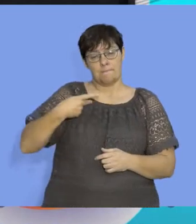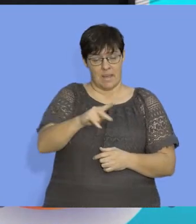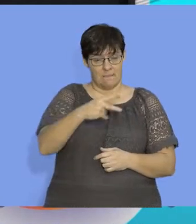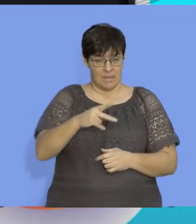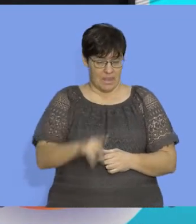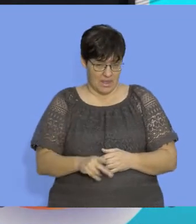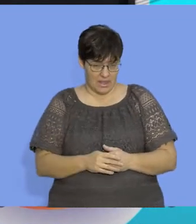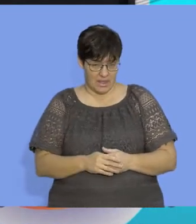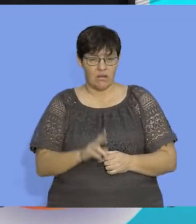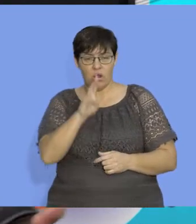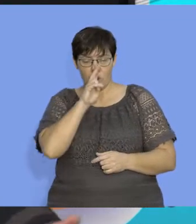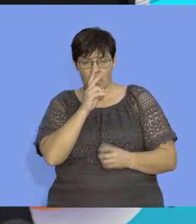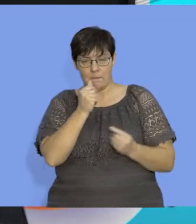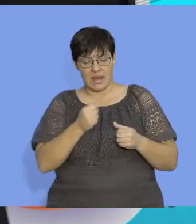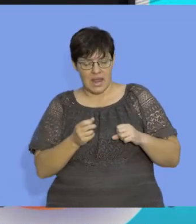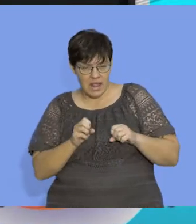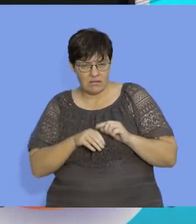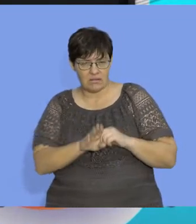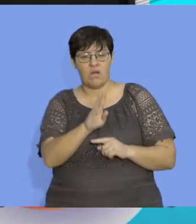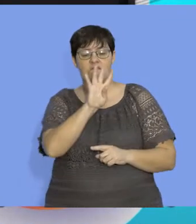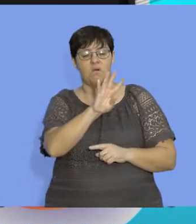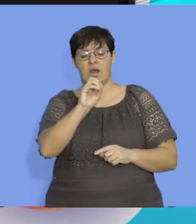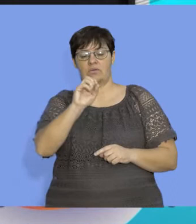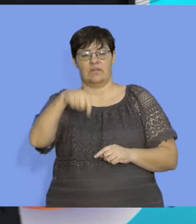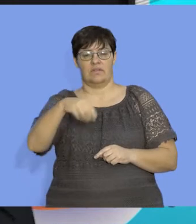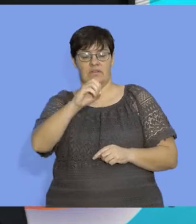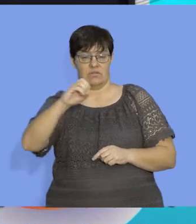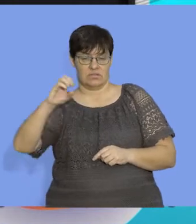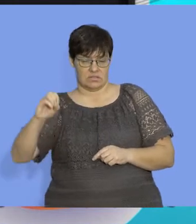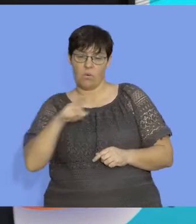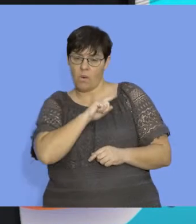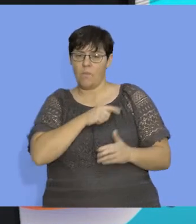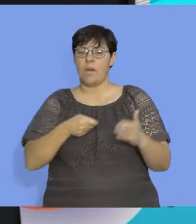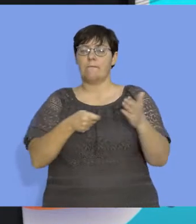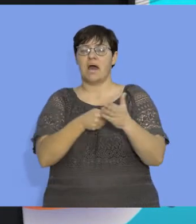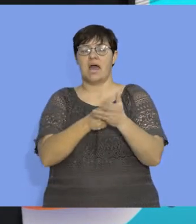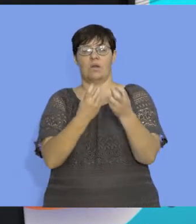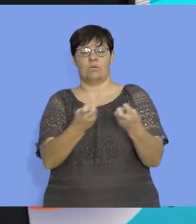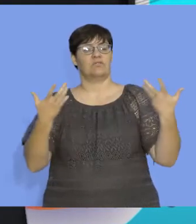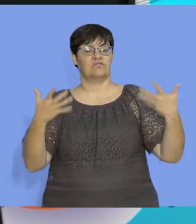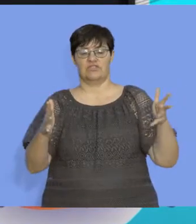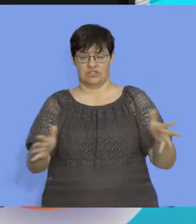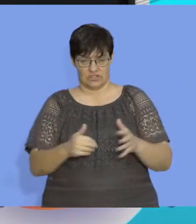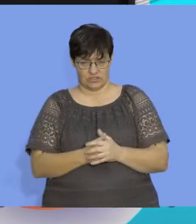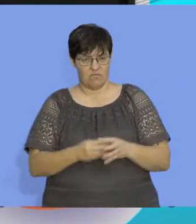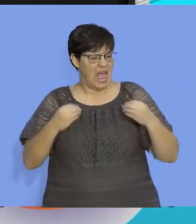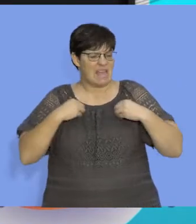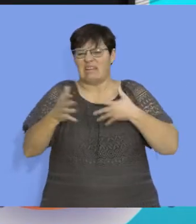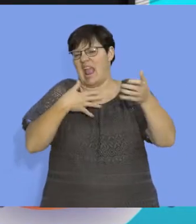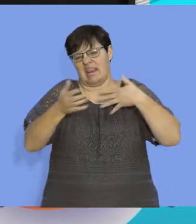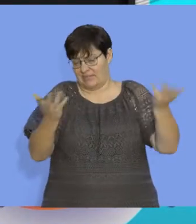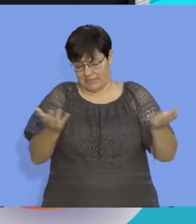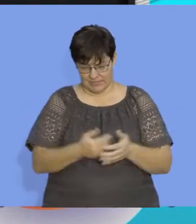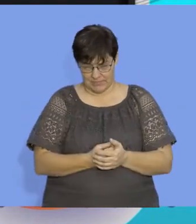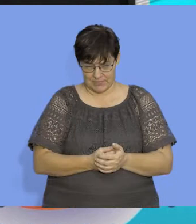of 400,000 Rand because we purchased equipment or any other asset for that matter. How will that